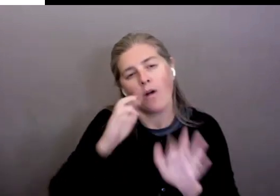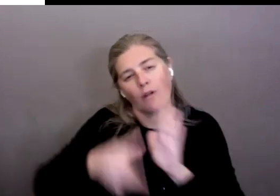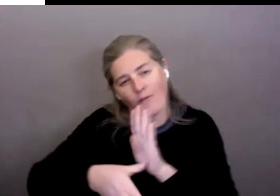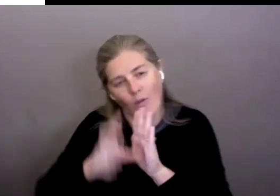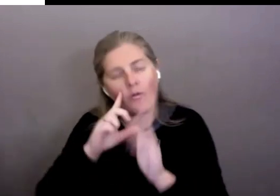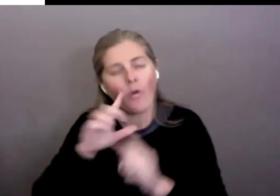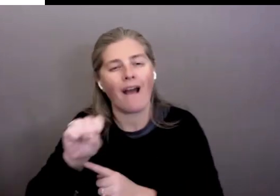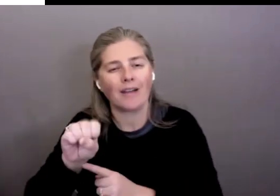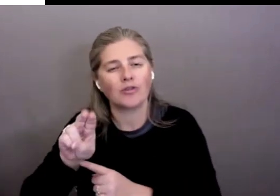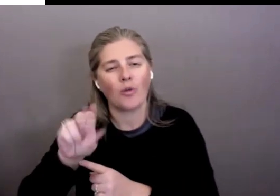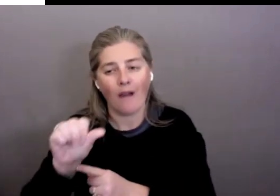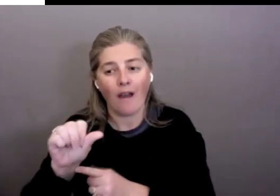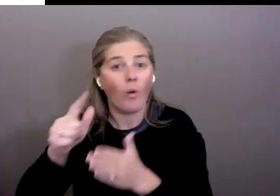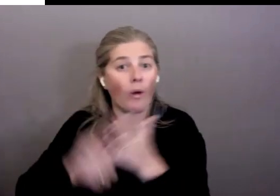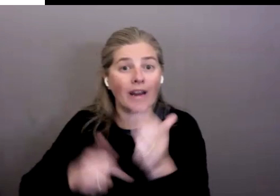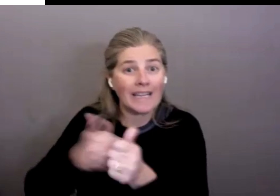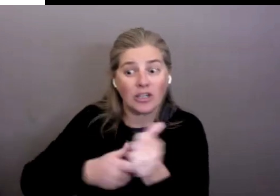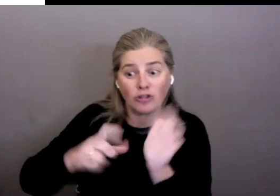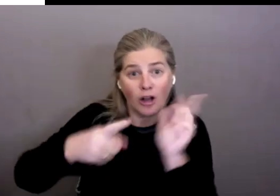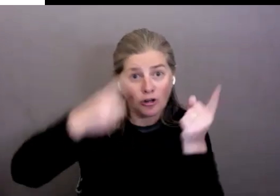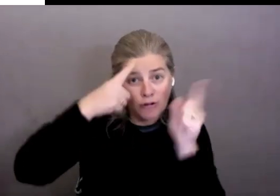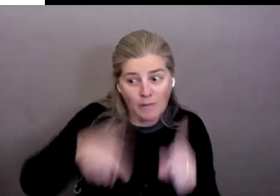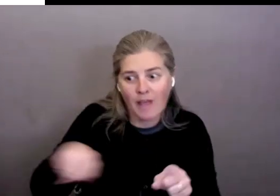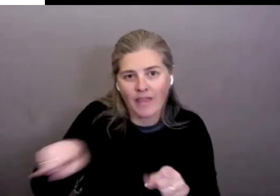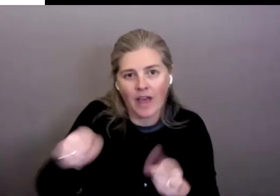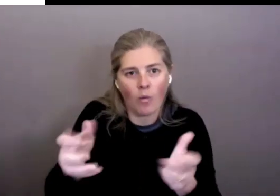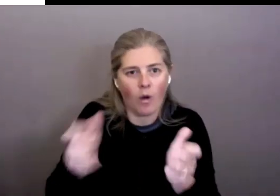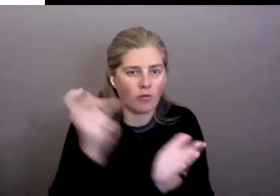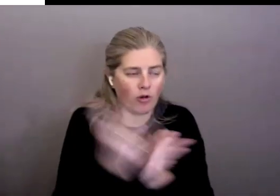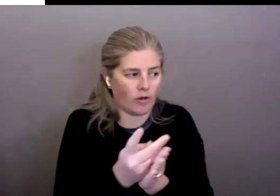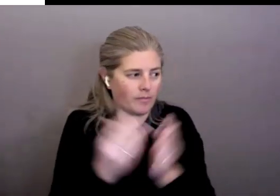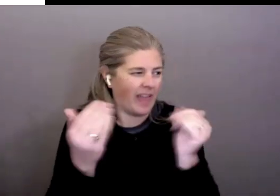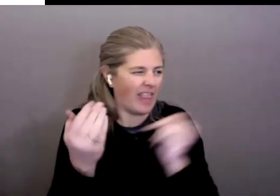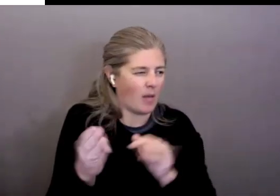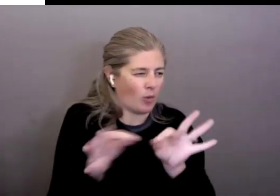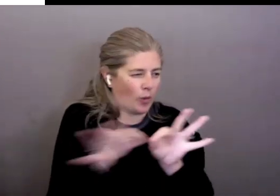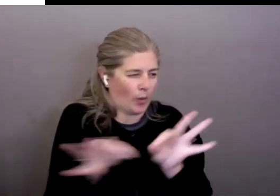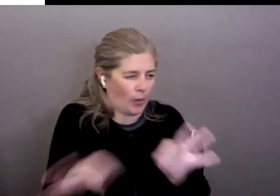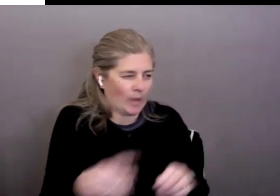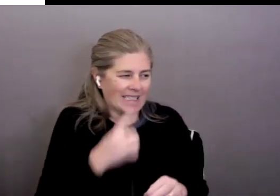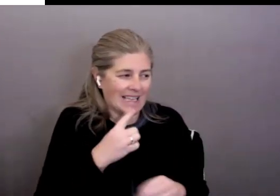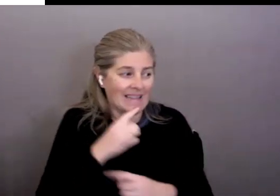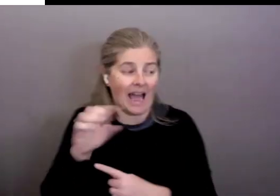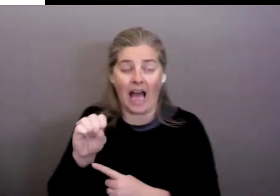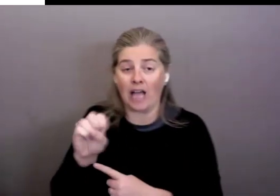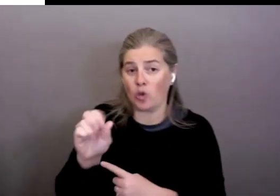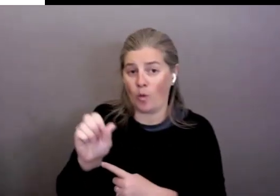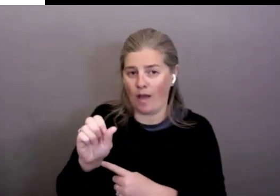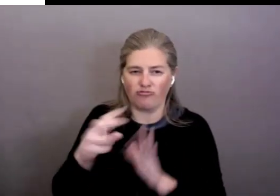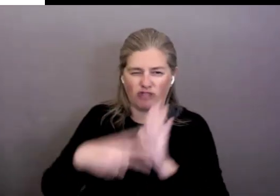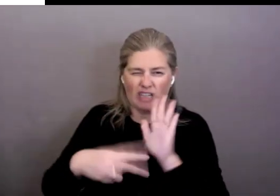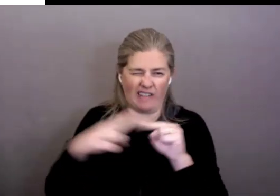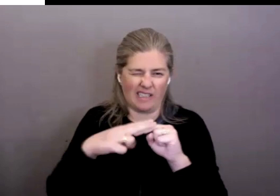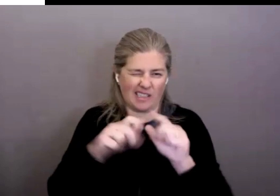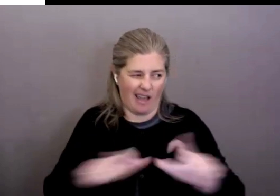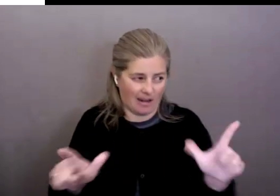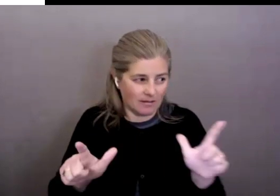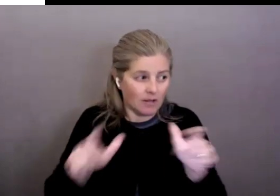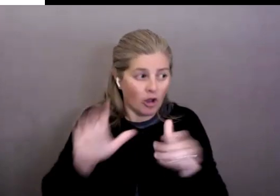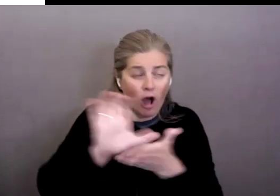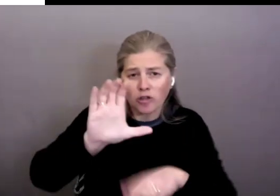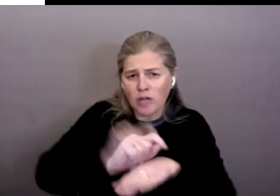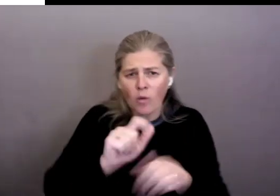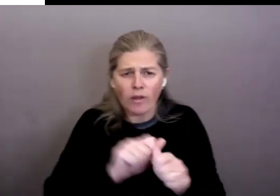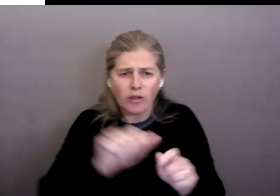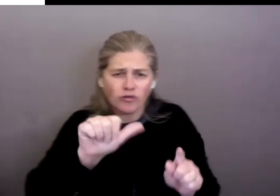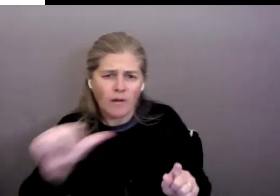agreement for which they're seeking approval. And then the blue text reads, the SUA, in consultation with AAAs, may decide to